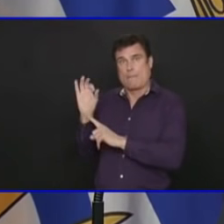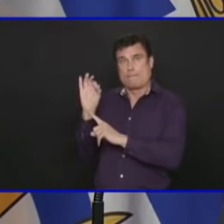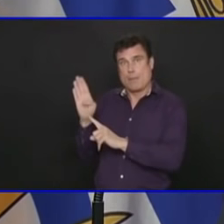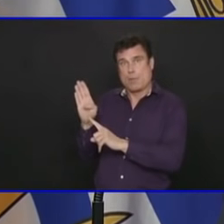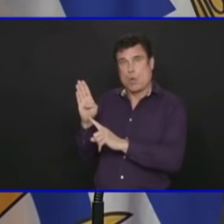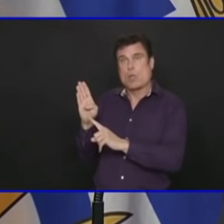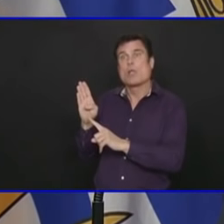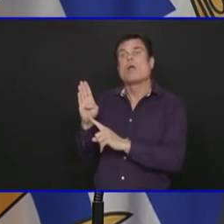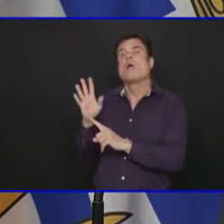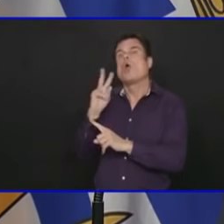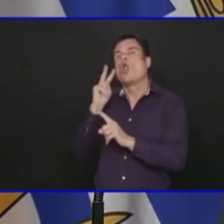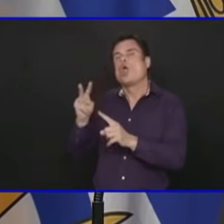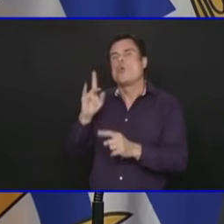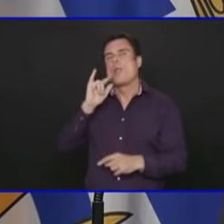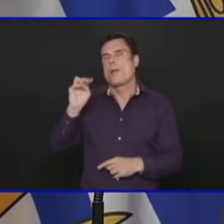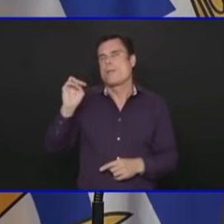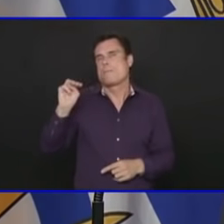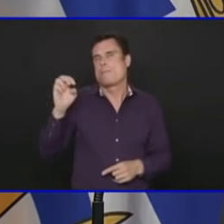Times columnist.